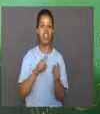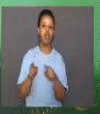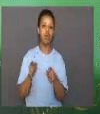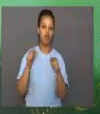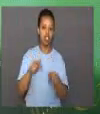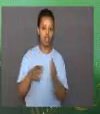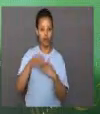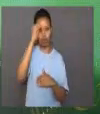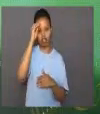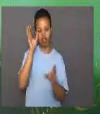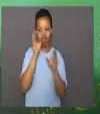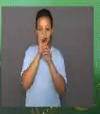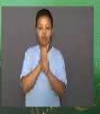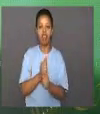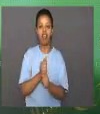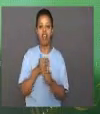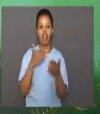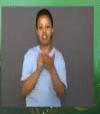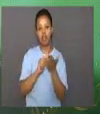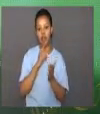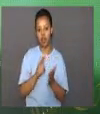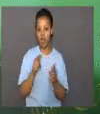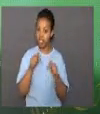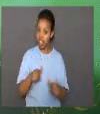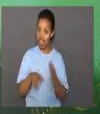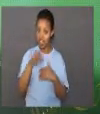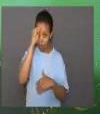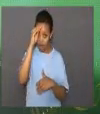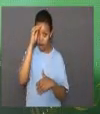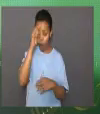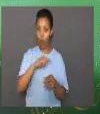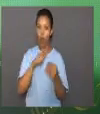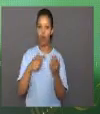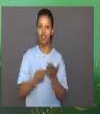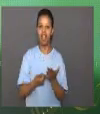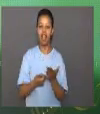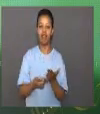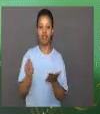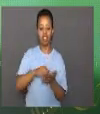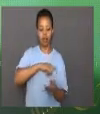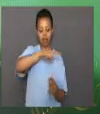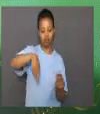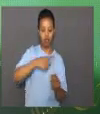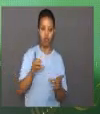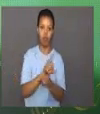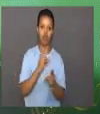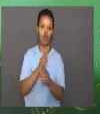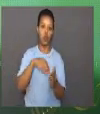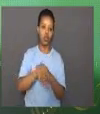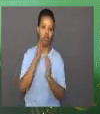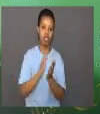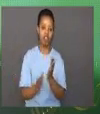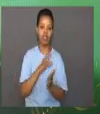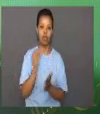This brings us to the end of our lesson. Today, we learned about recycling